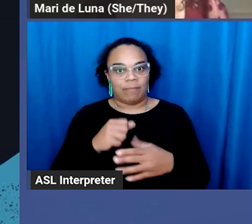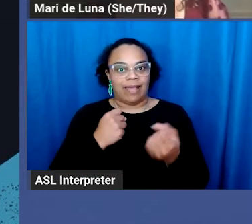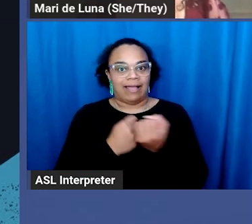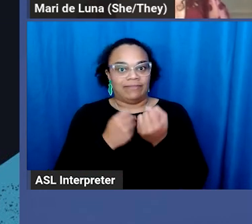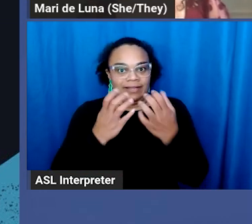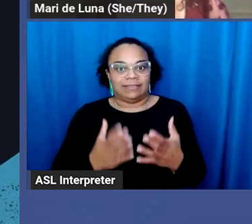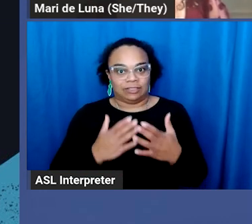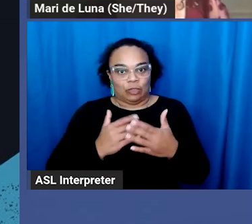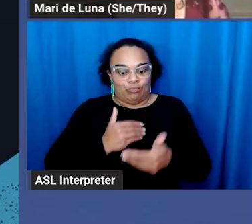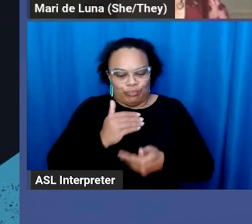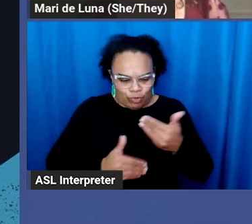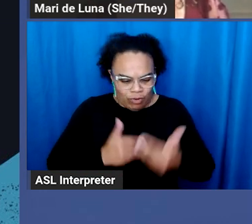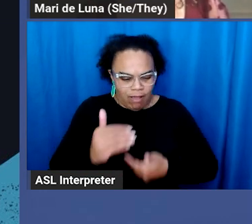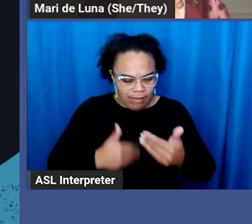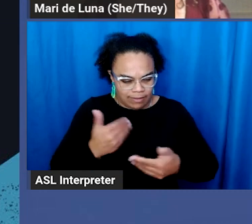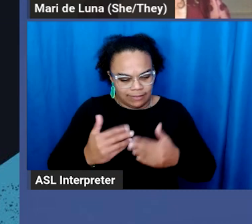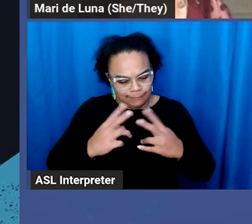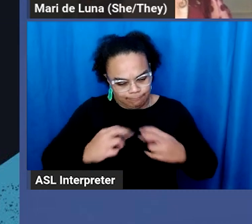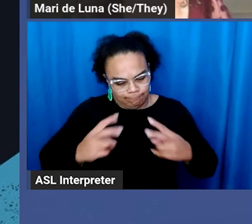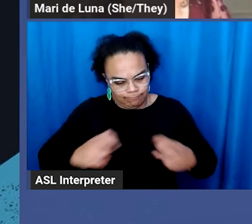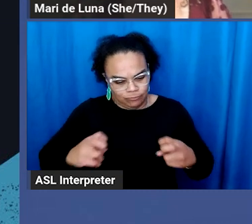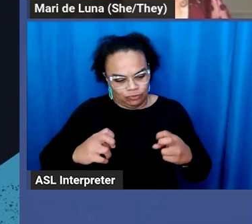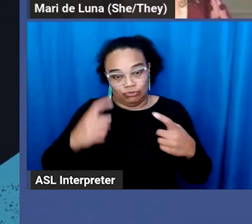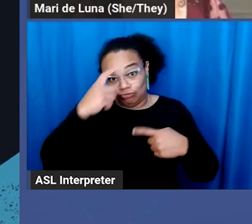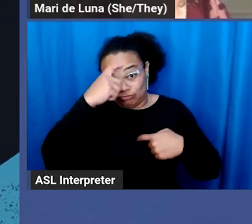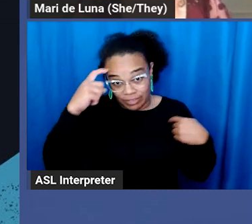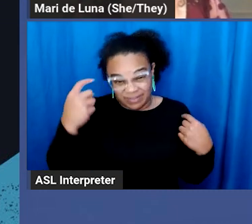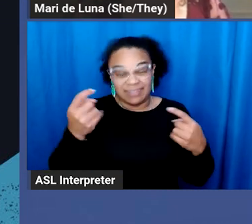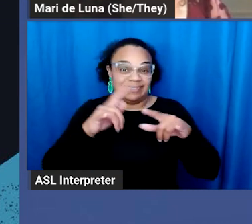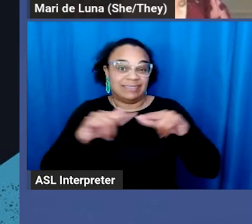process trauma and build resilience.